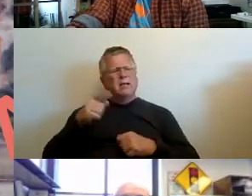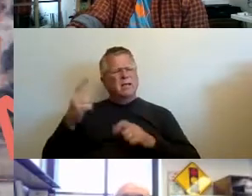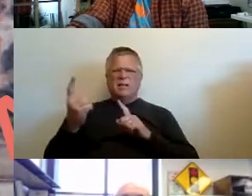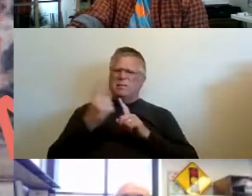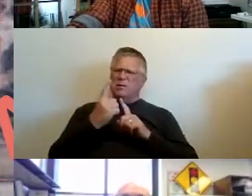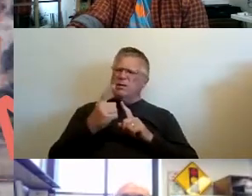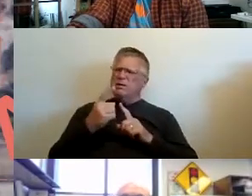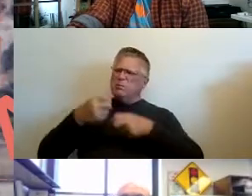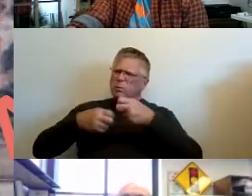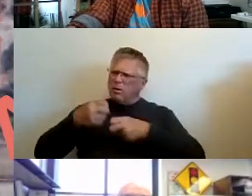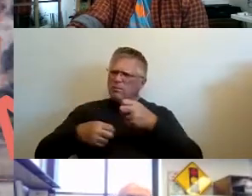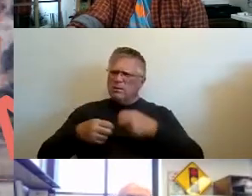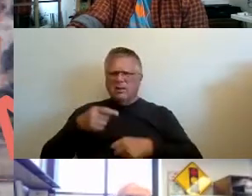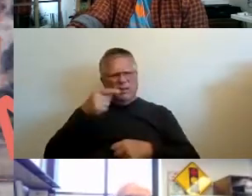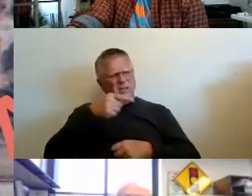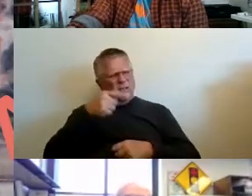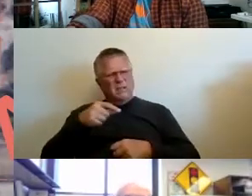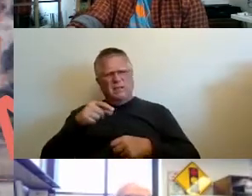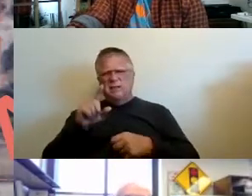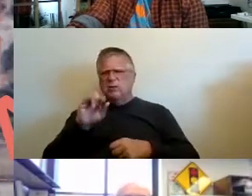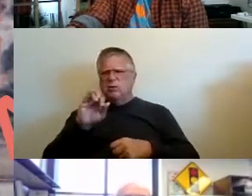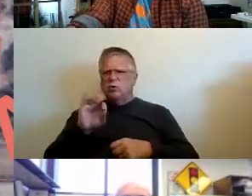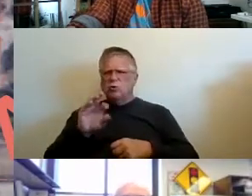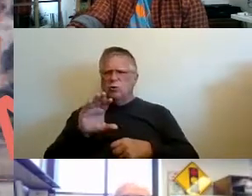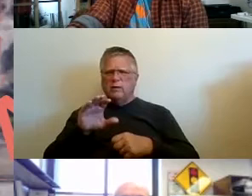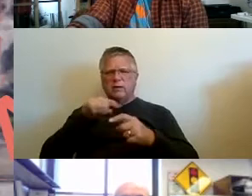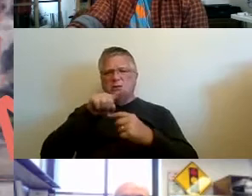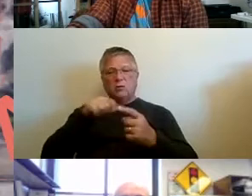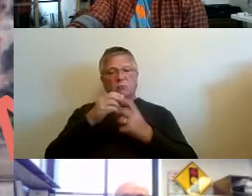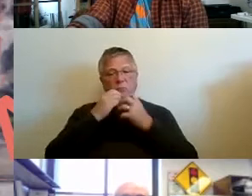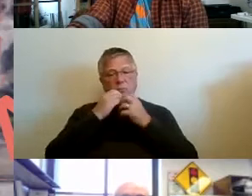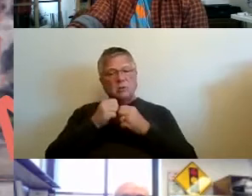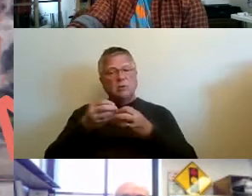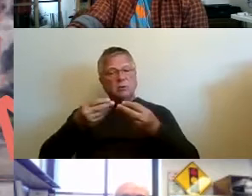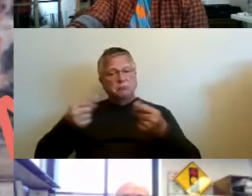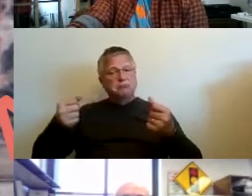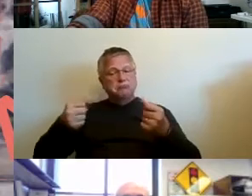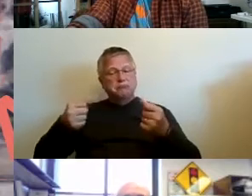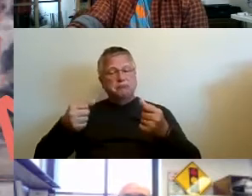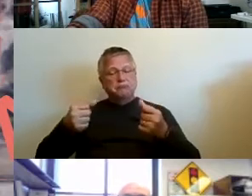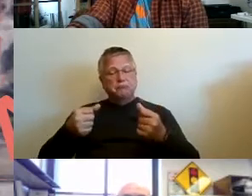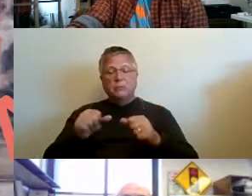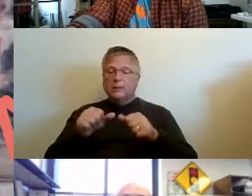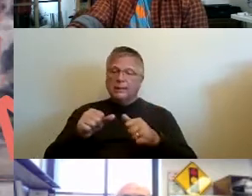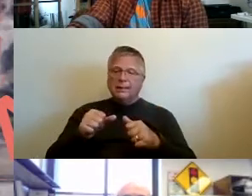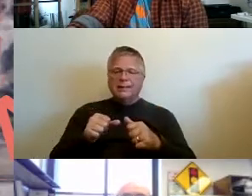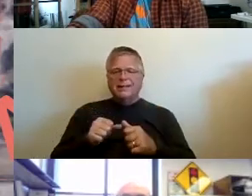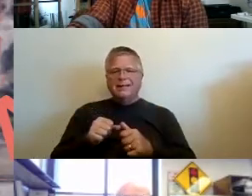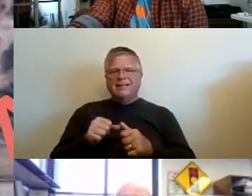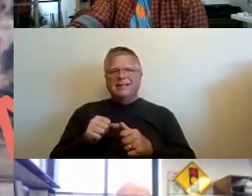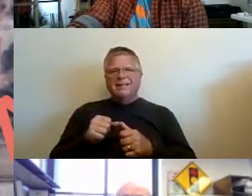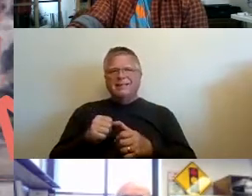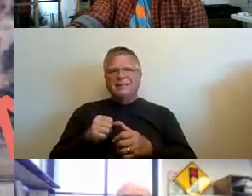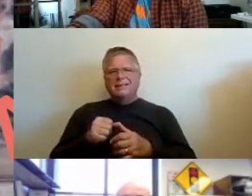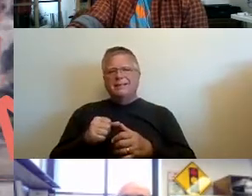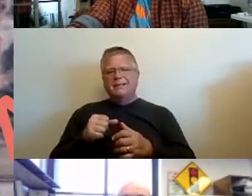issues on. These traffic circles are a unique solution that kind of gets both of